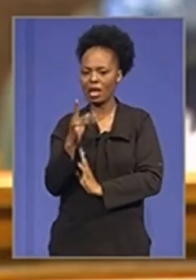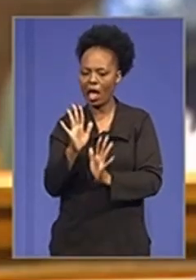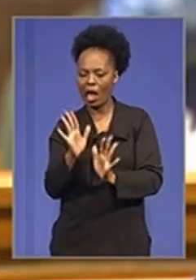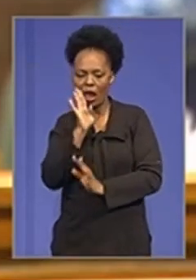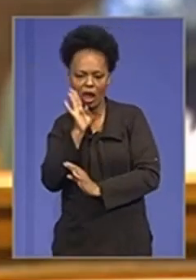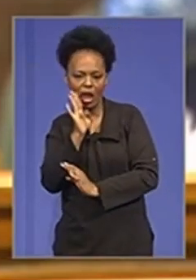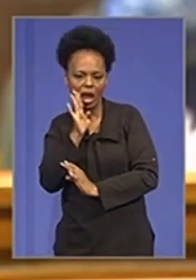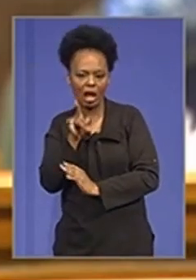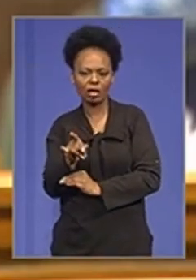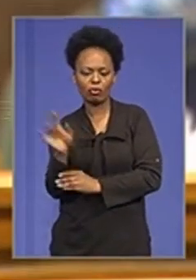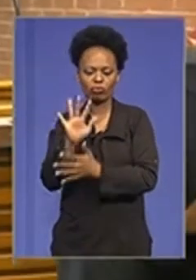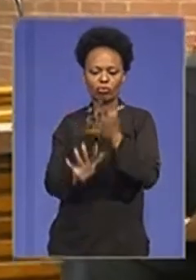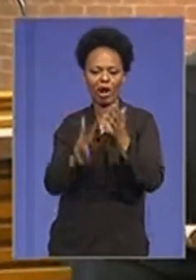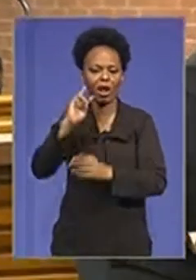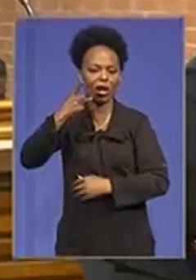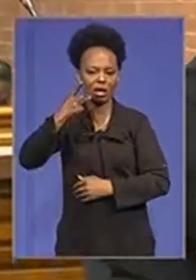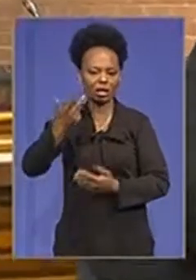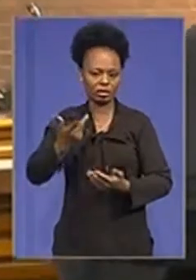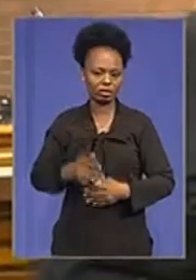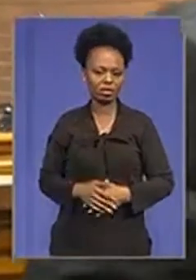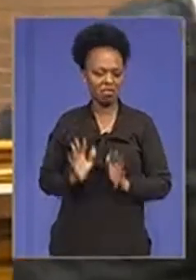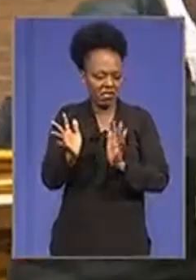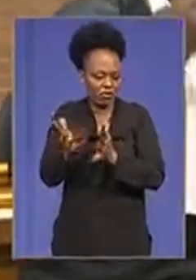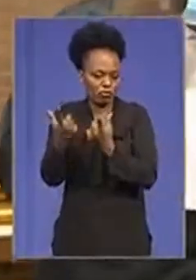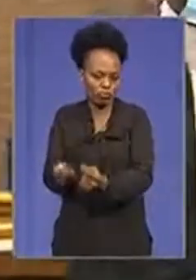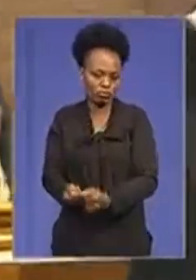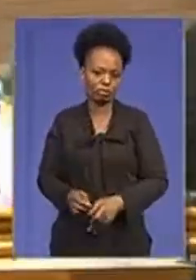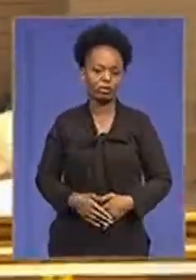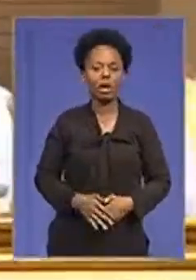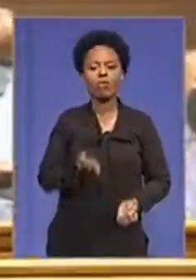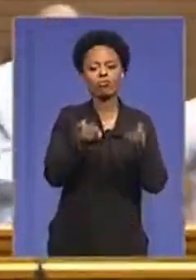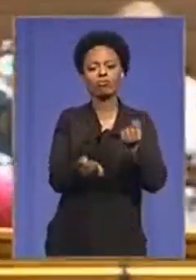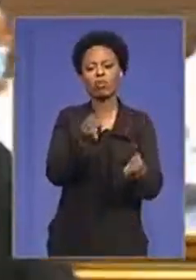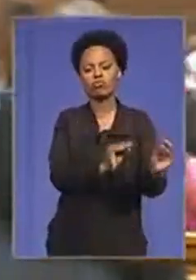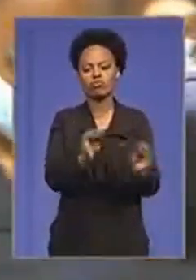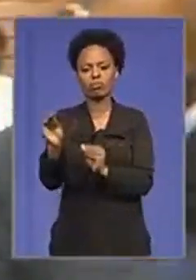permissible to do so. Kgetse e tlile go boela kwa kgotlatshekelo ka la Mosupologo.